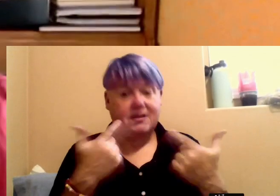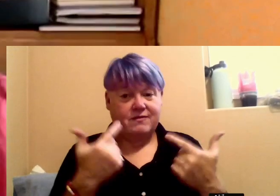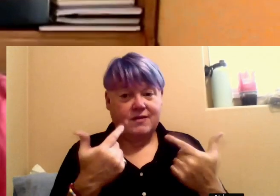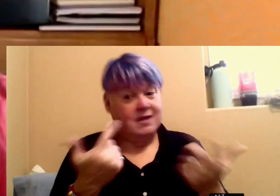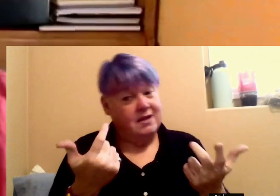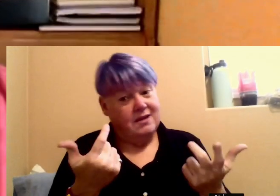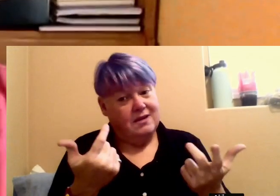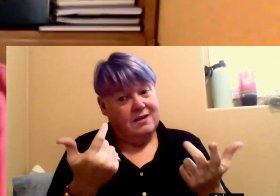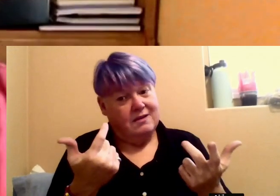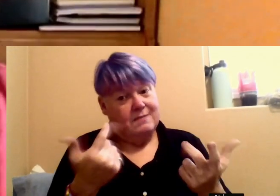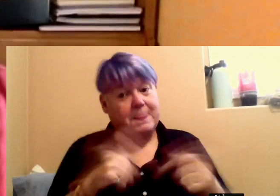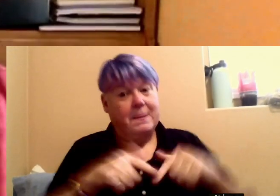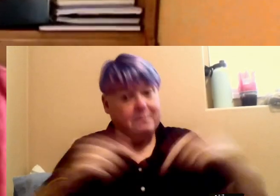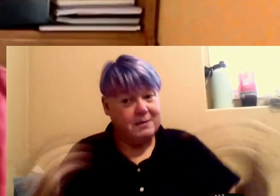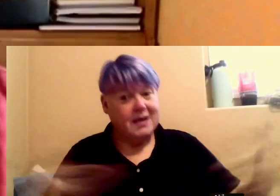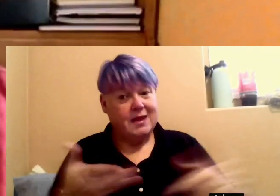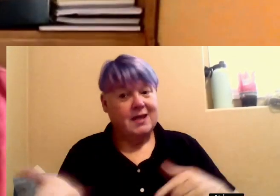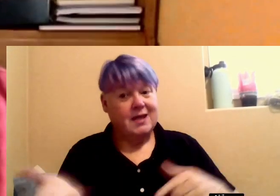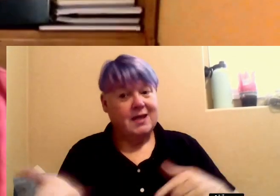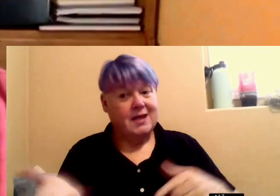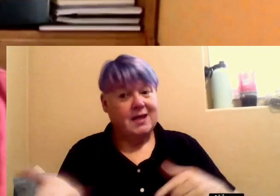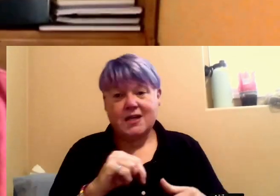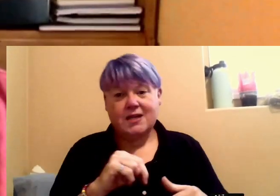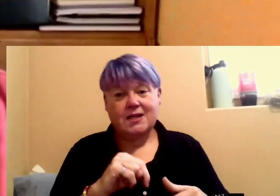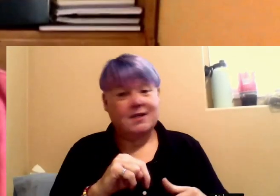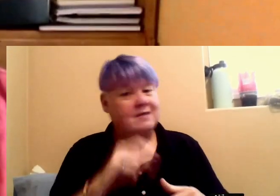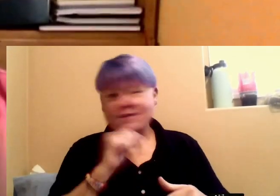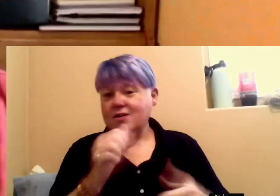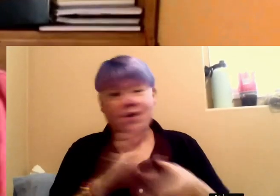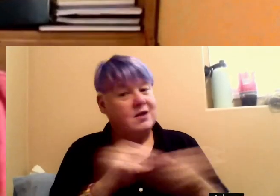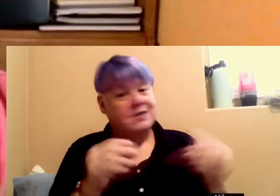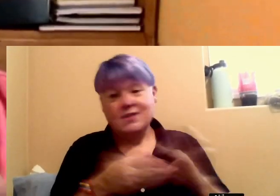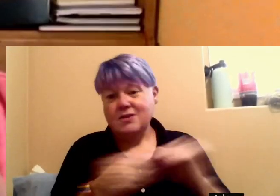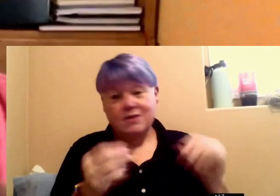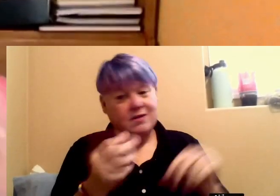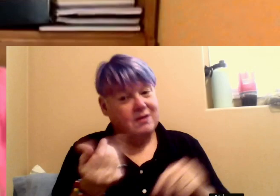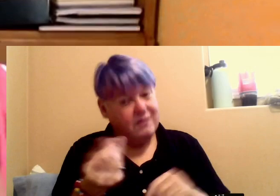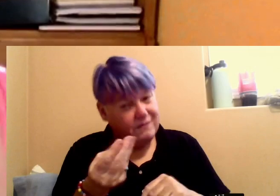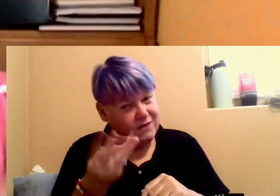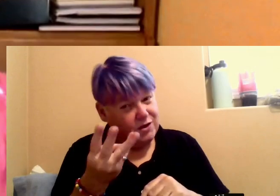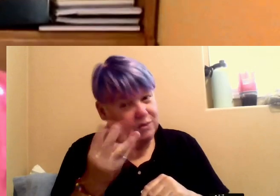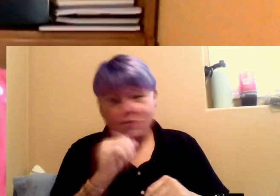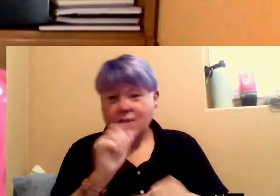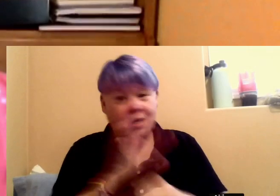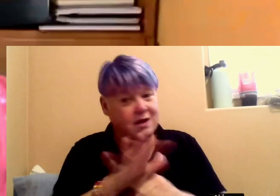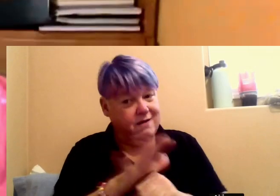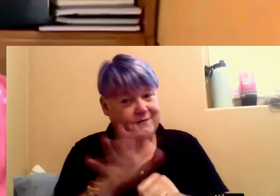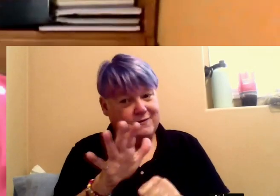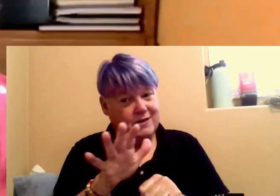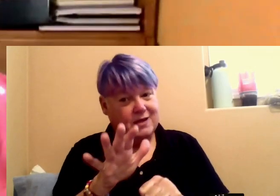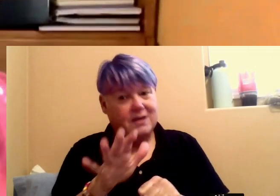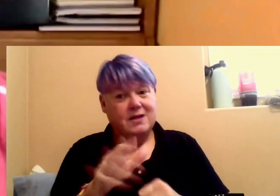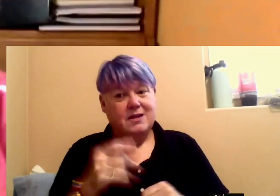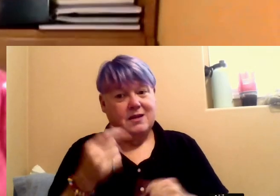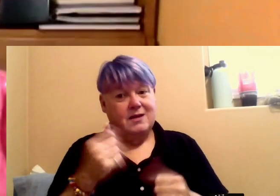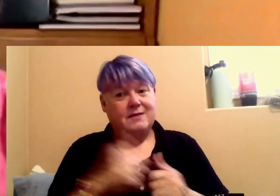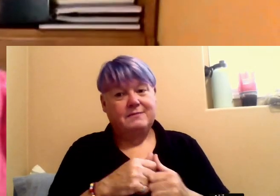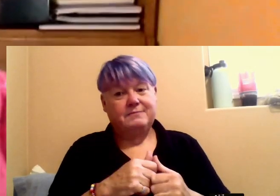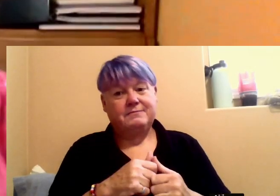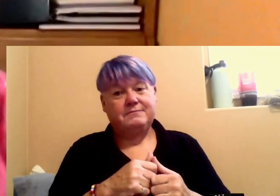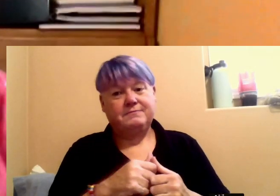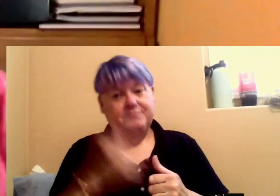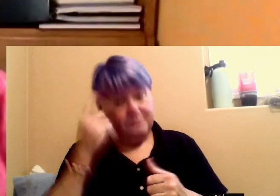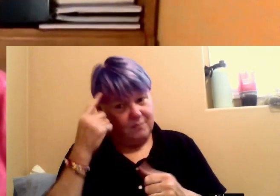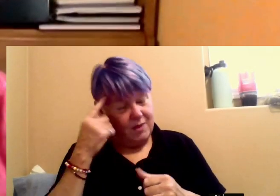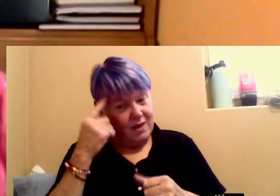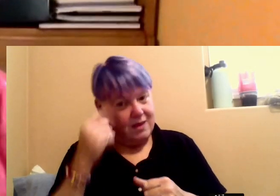is huge because it's fun. And there aren't a lot of stories. There's a few, but there aren't enough. I thought there was space for stories